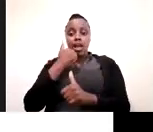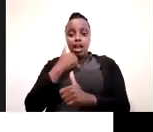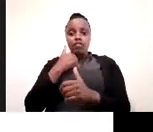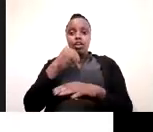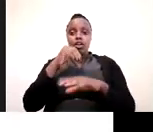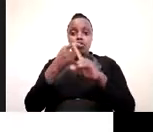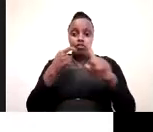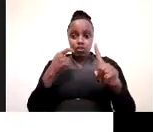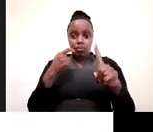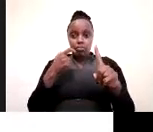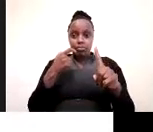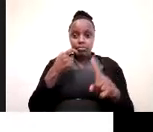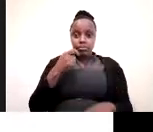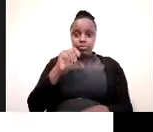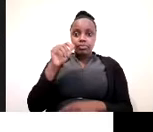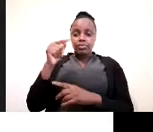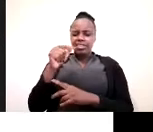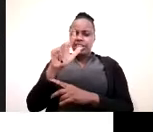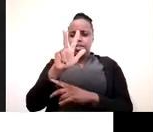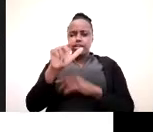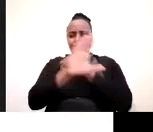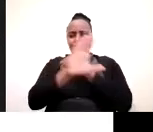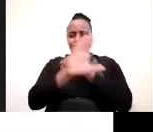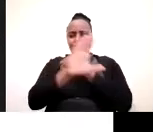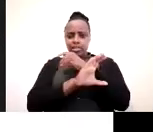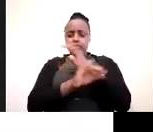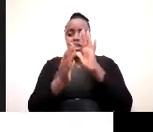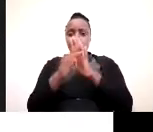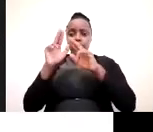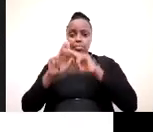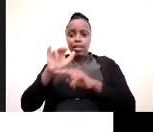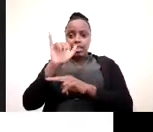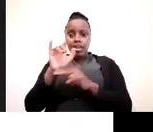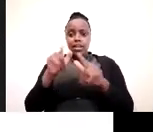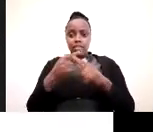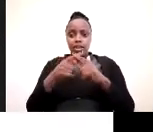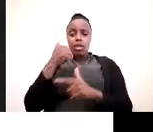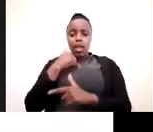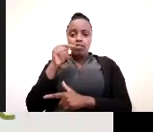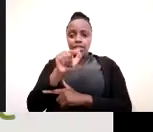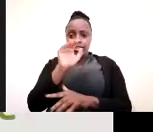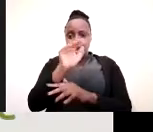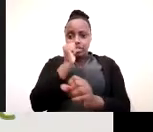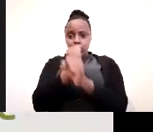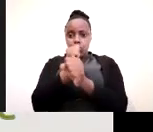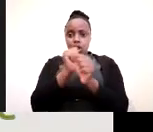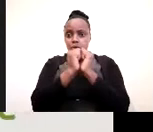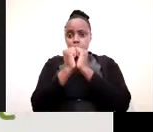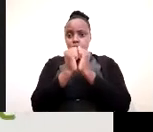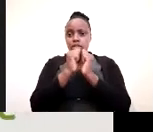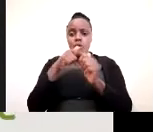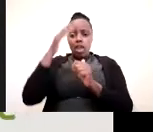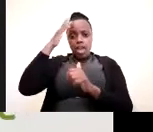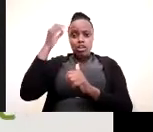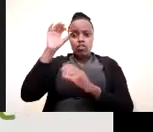African, Caribbean, and Pacific countries. And to deepen on that, we have with us Maura Güell, who is head of science and policy